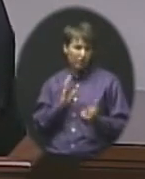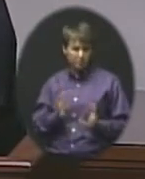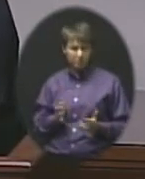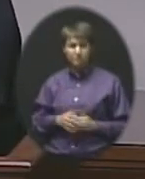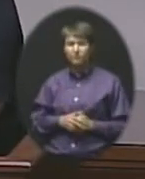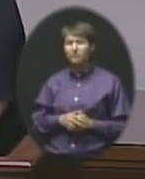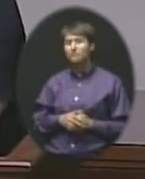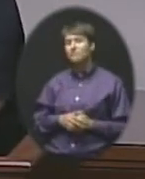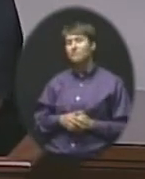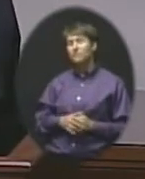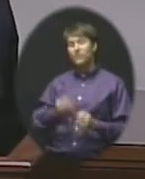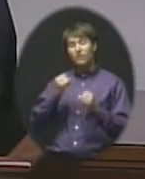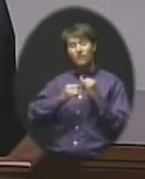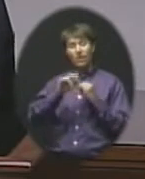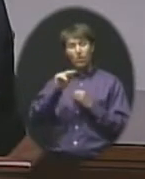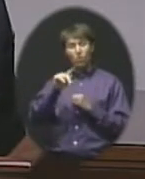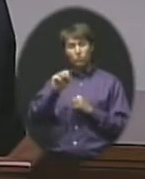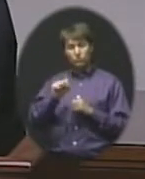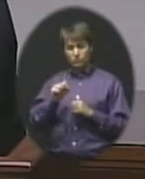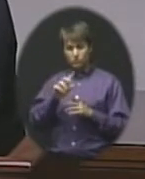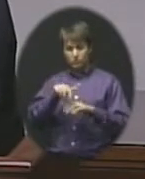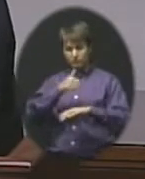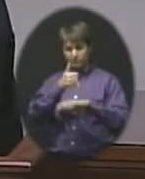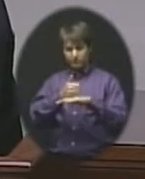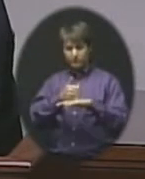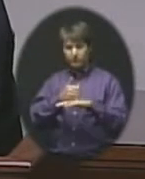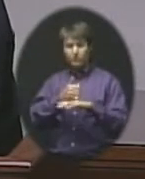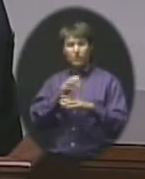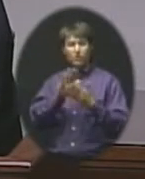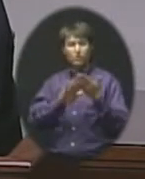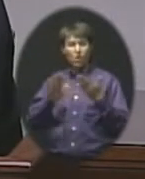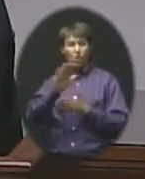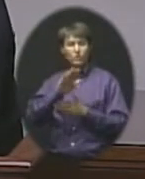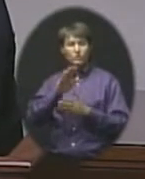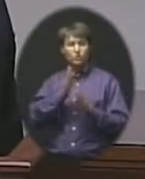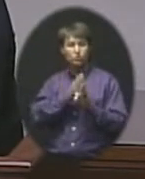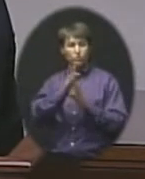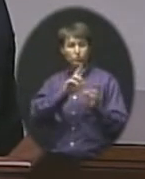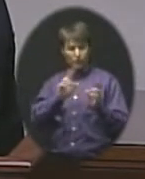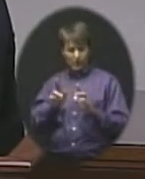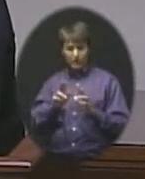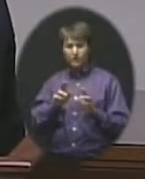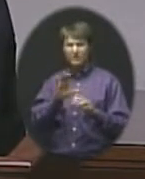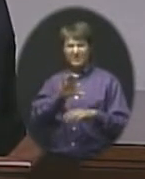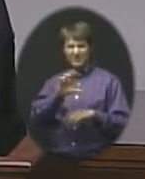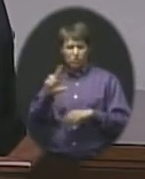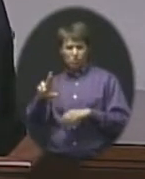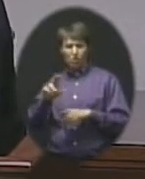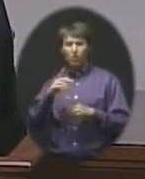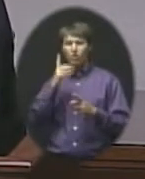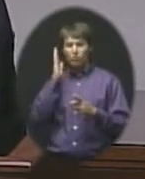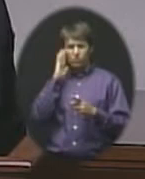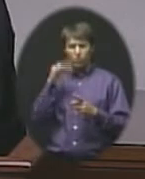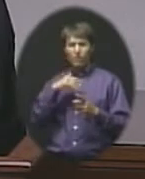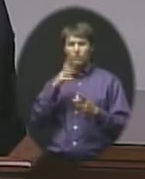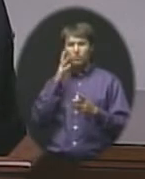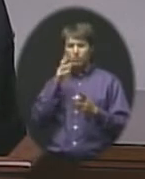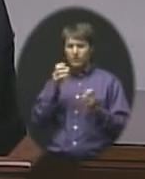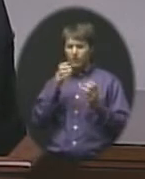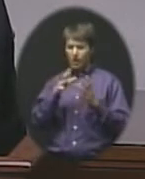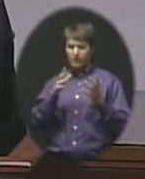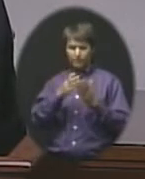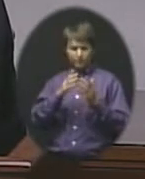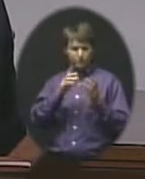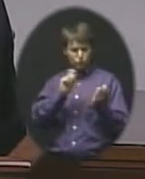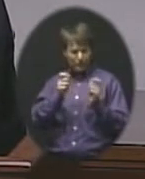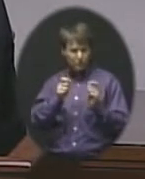With our implementation of college and career-ready standards and those new assessments, we know there's a lot of changes to follow. You'll get to hear about a lot of those.